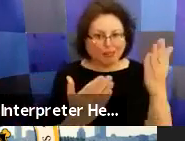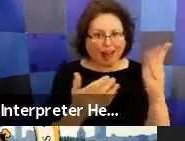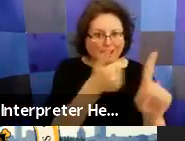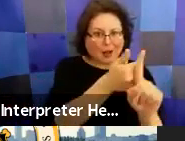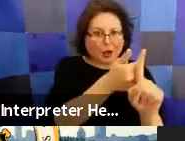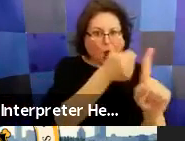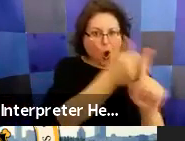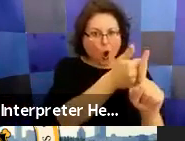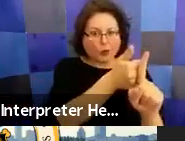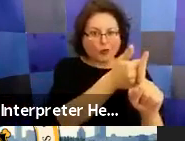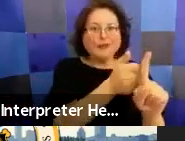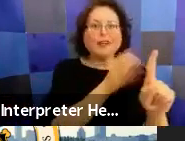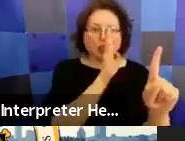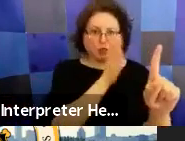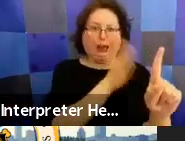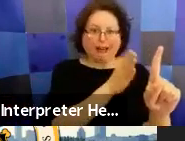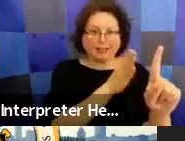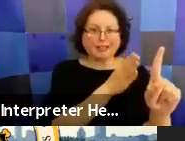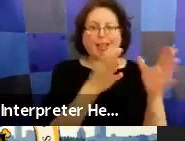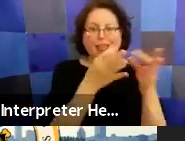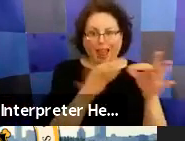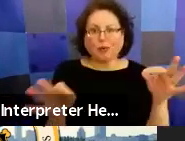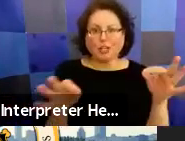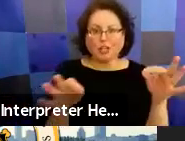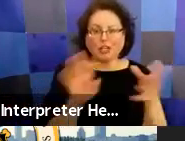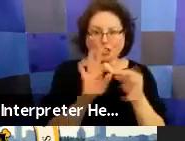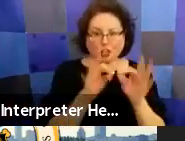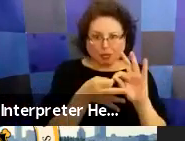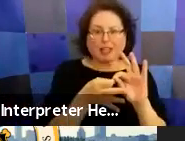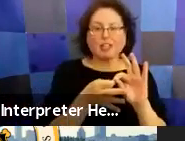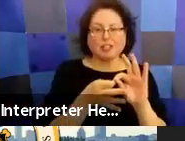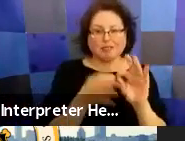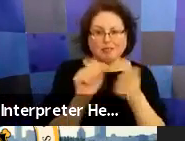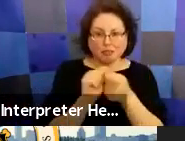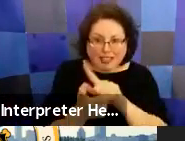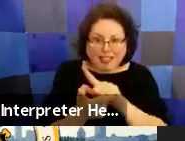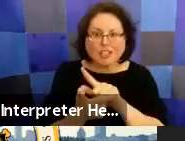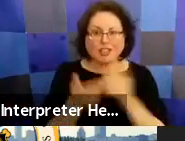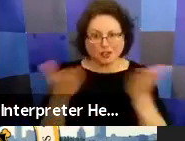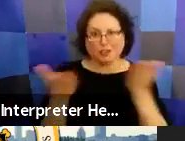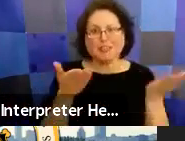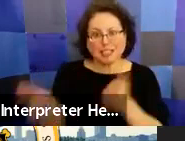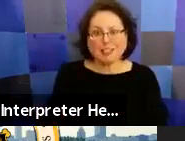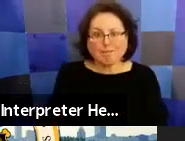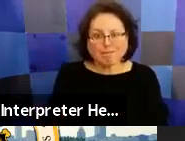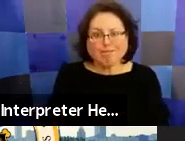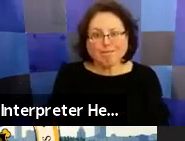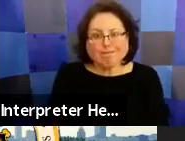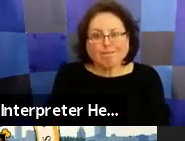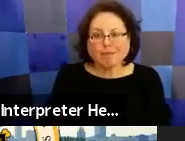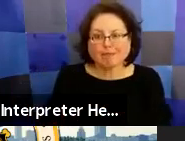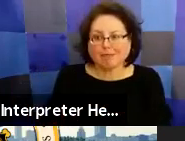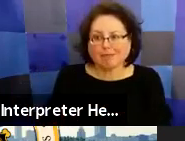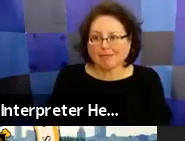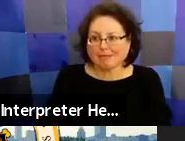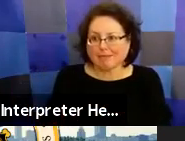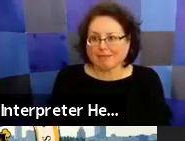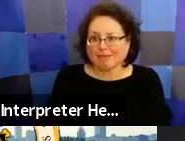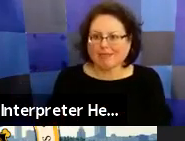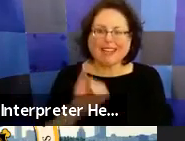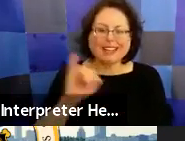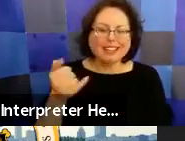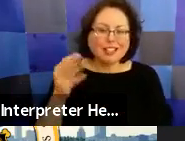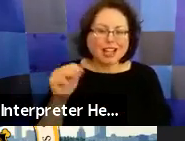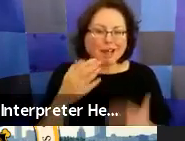their own direct language translation and interpretation services. Yeah. Thanks so much,